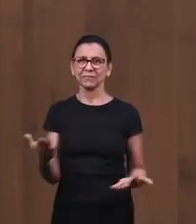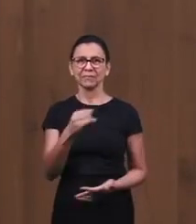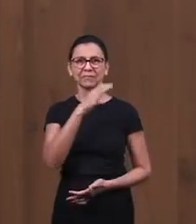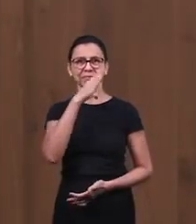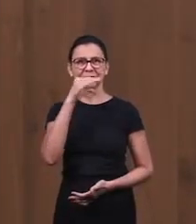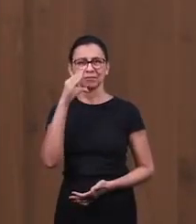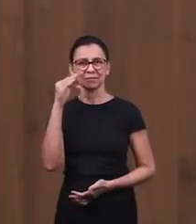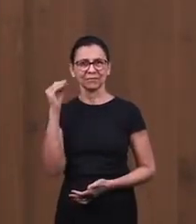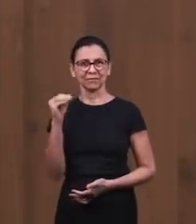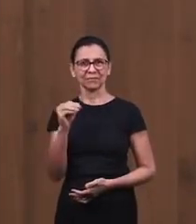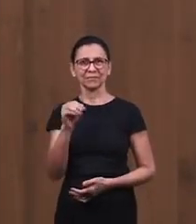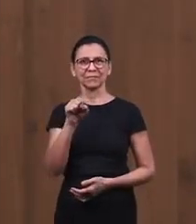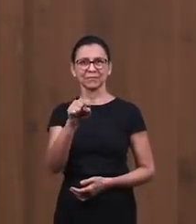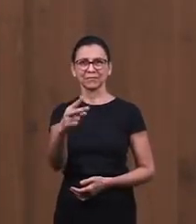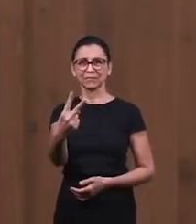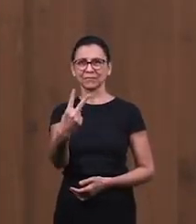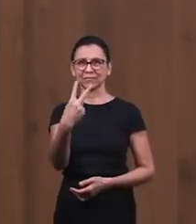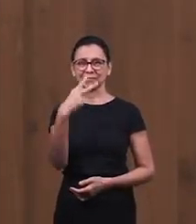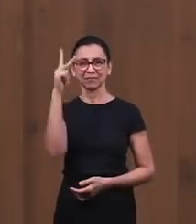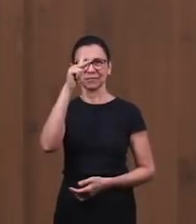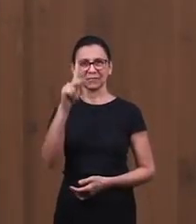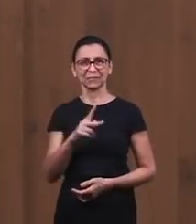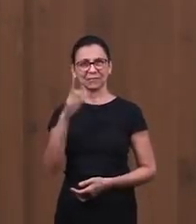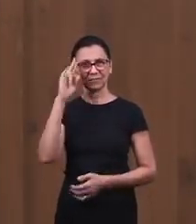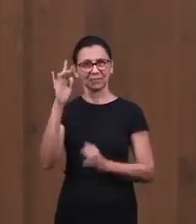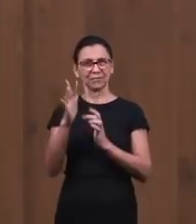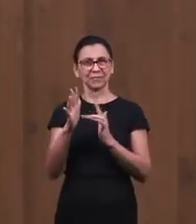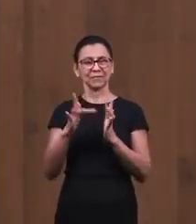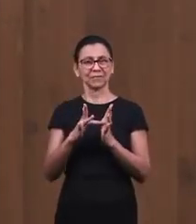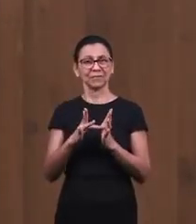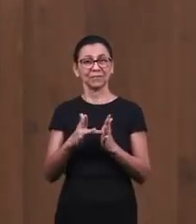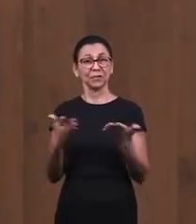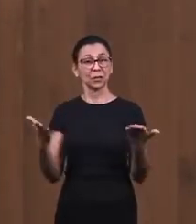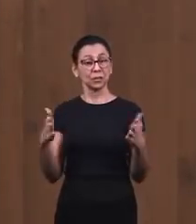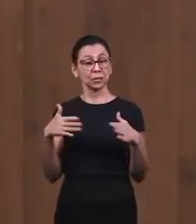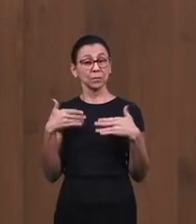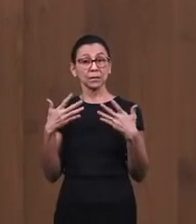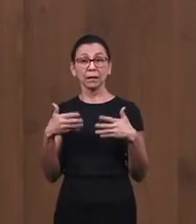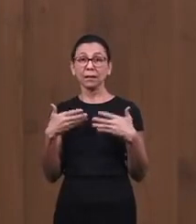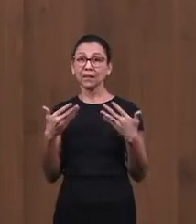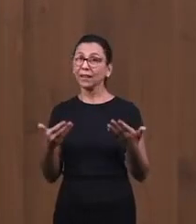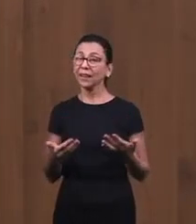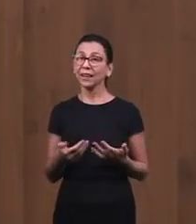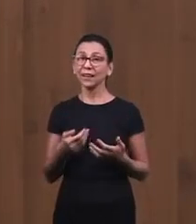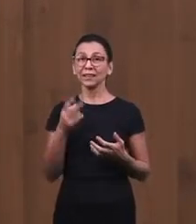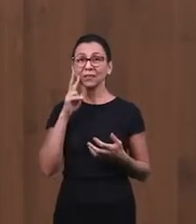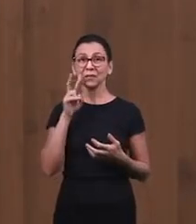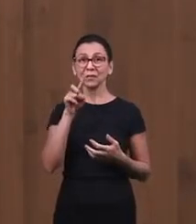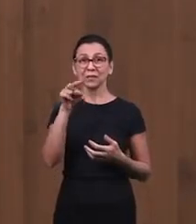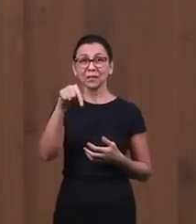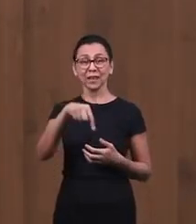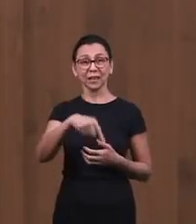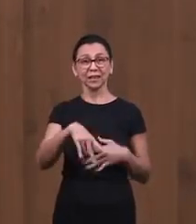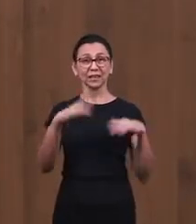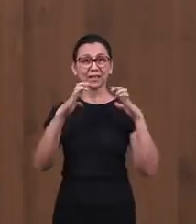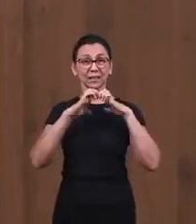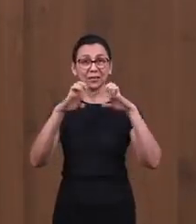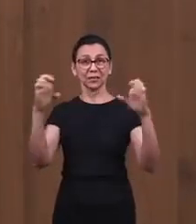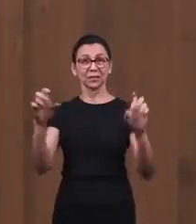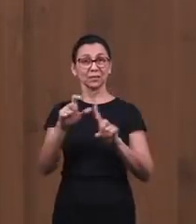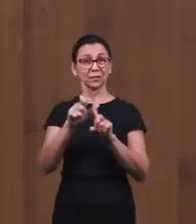Adolescents and those who hear us with the peace of the Lord Jesus. And it's with great joy that we have all here for